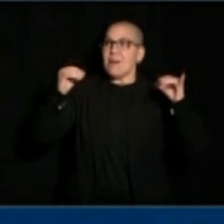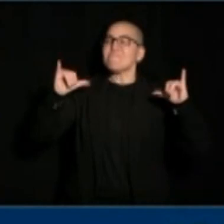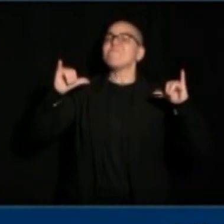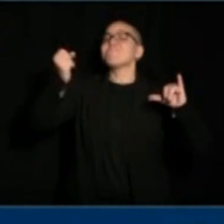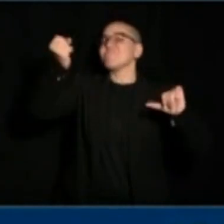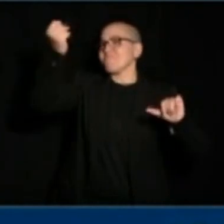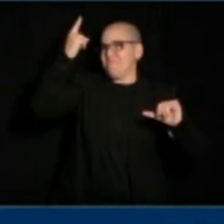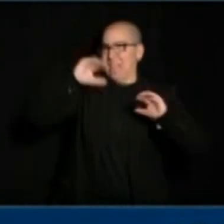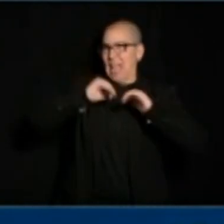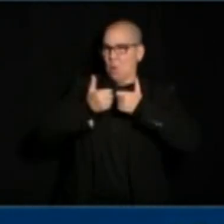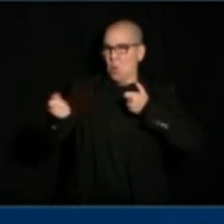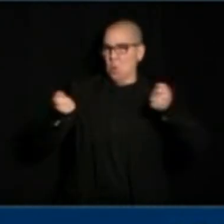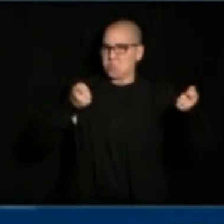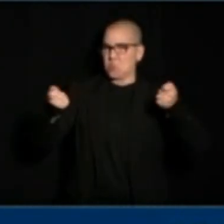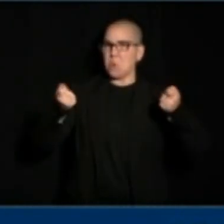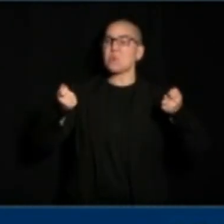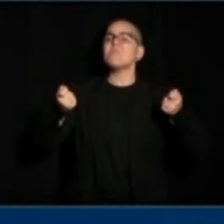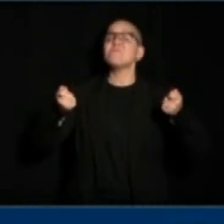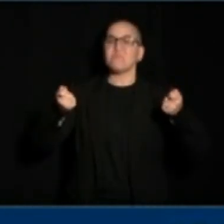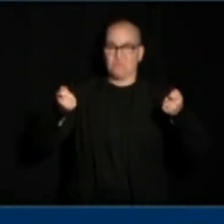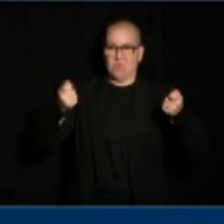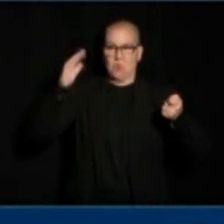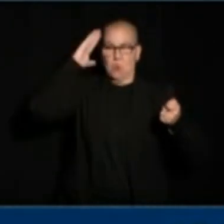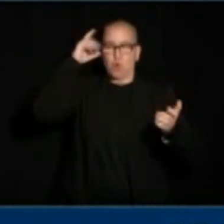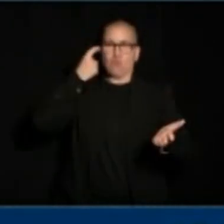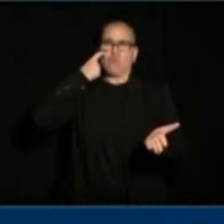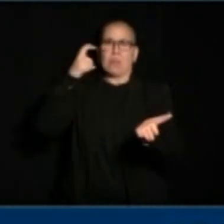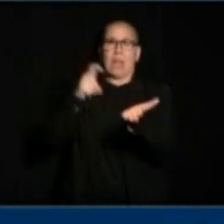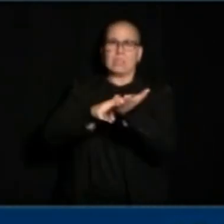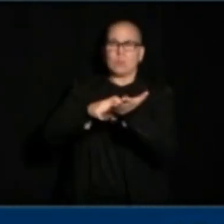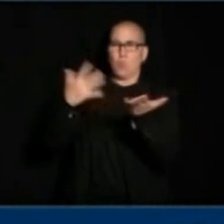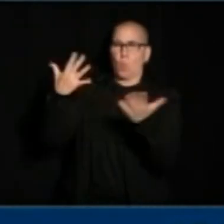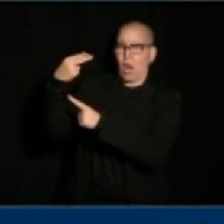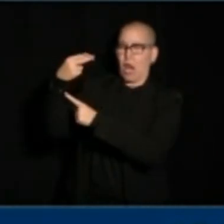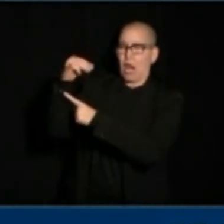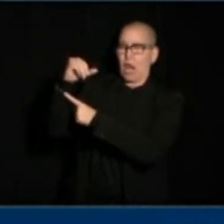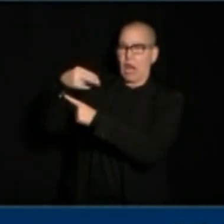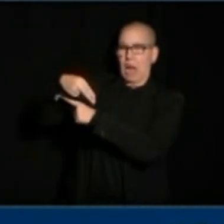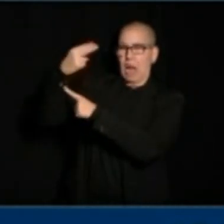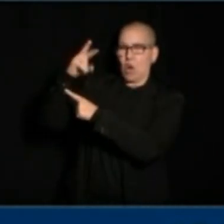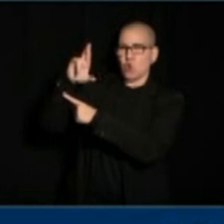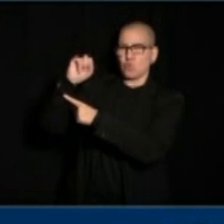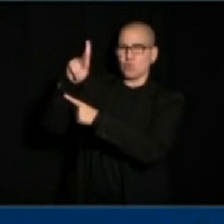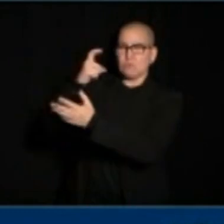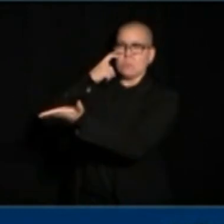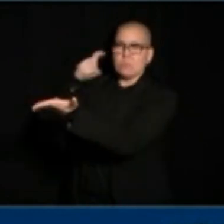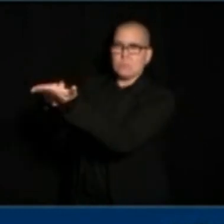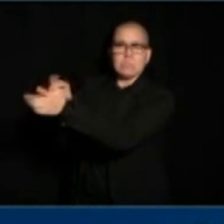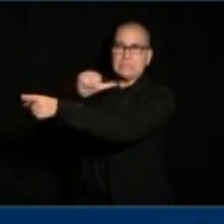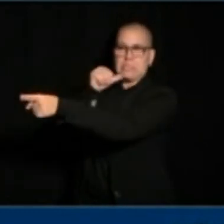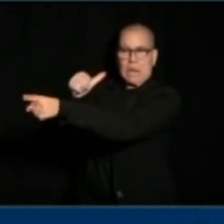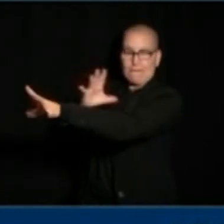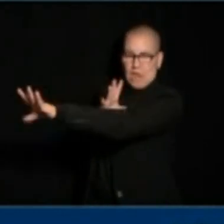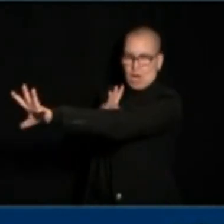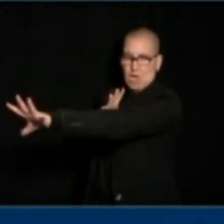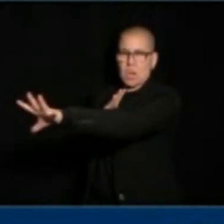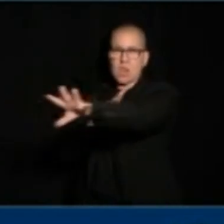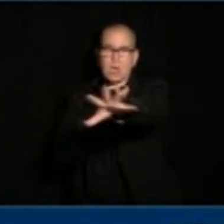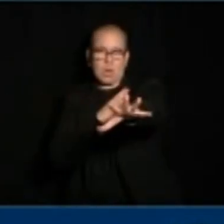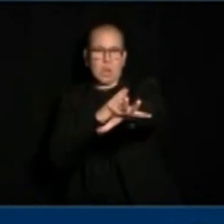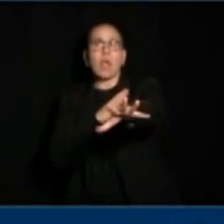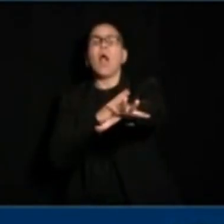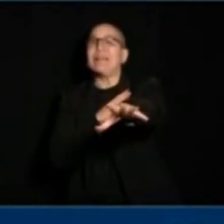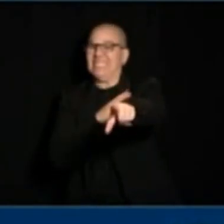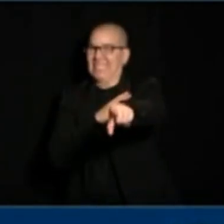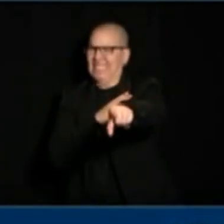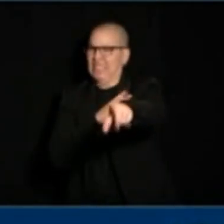doesn't pose as high a risk, but gives us both economic, physical, and mental well-being if we